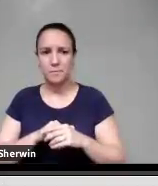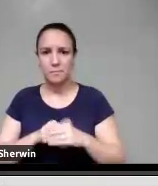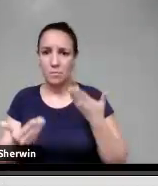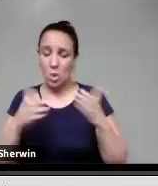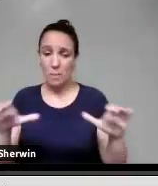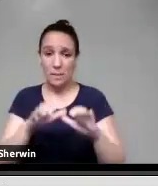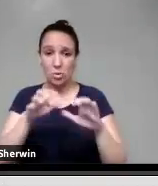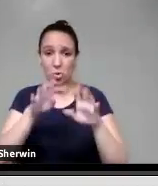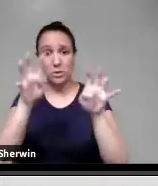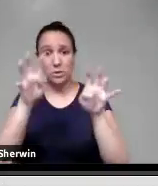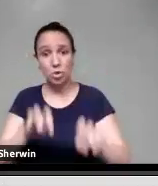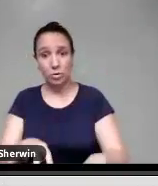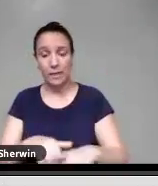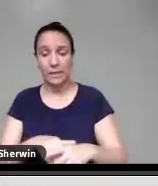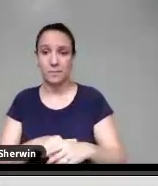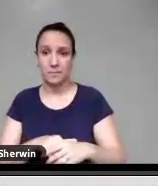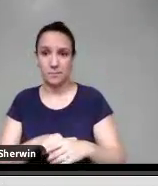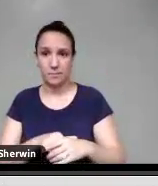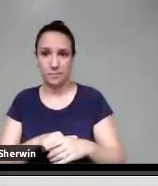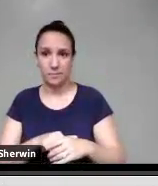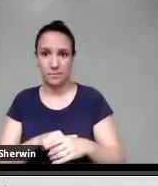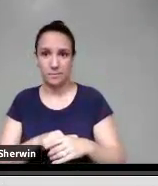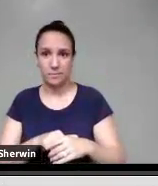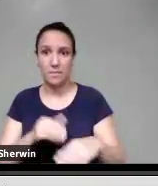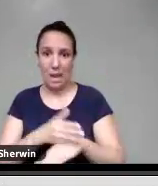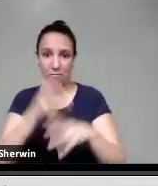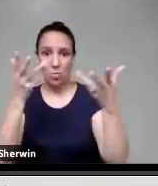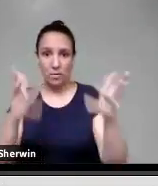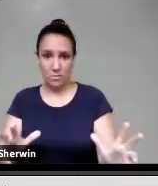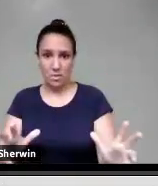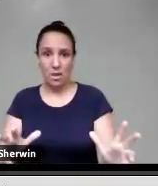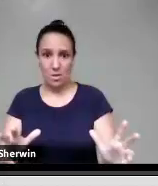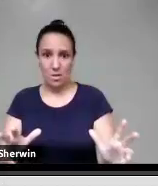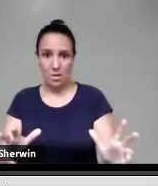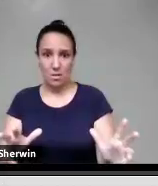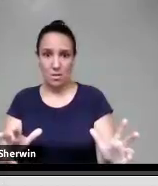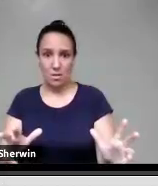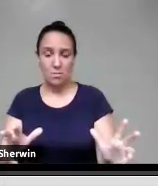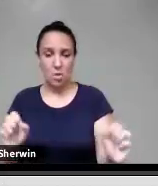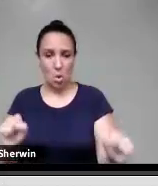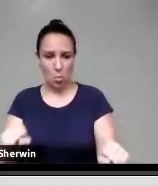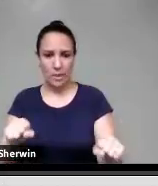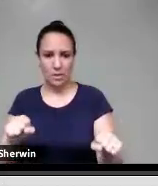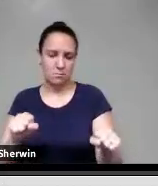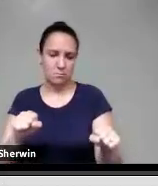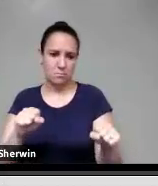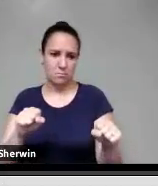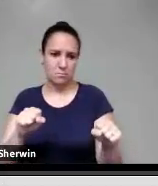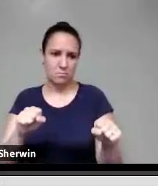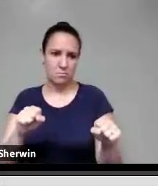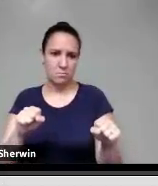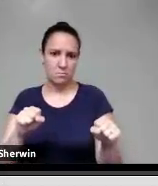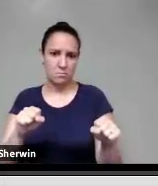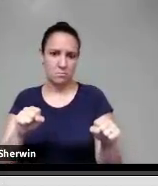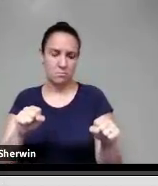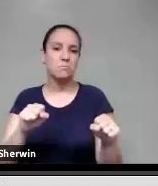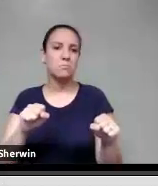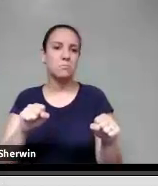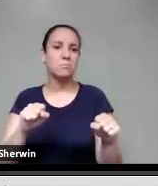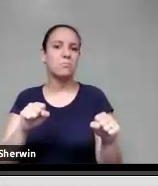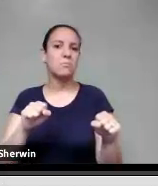anything we can help with? After we've done that and we've created programming or services or events for them, then let's look at another